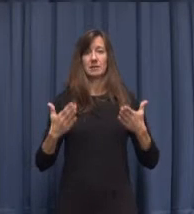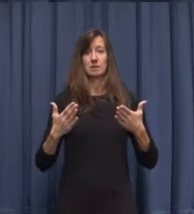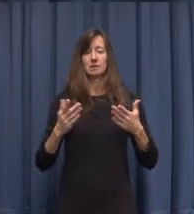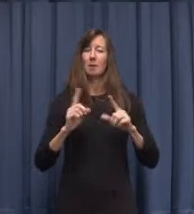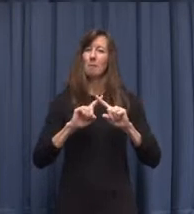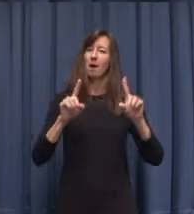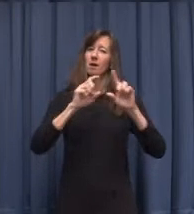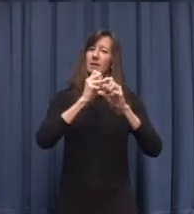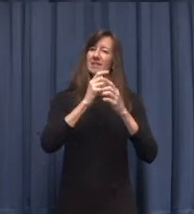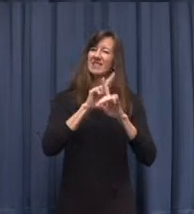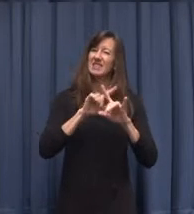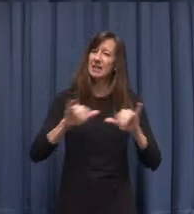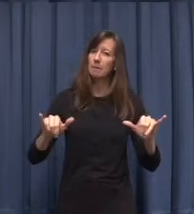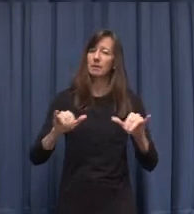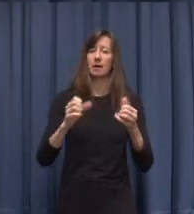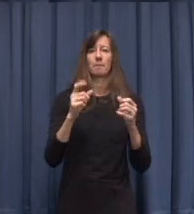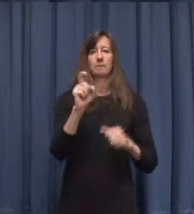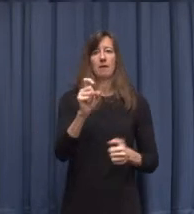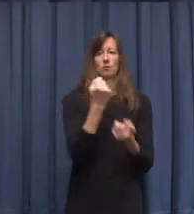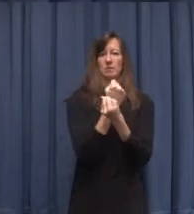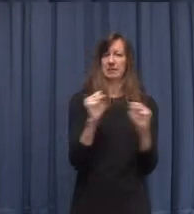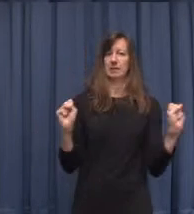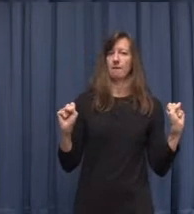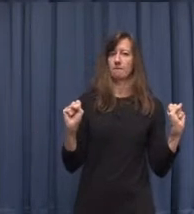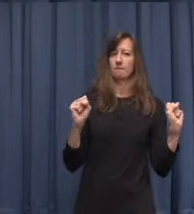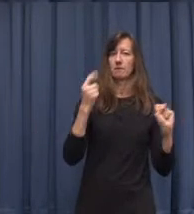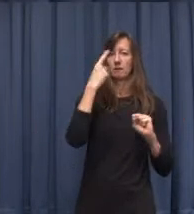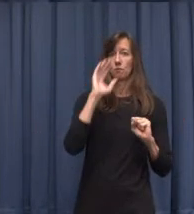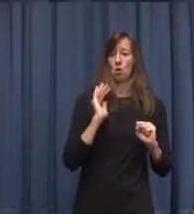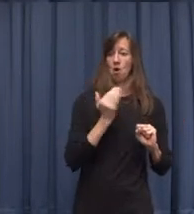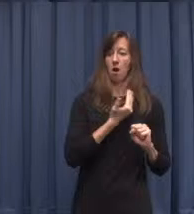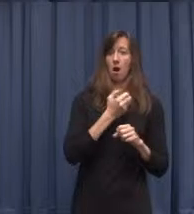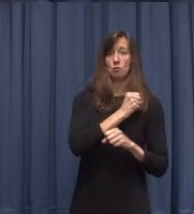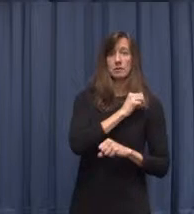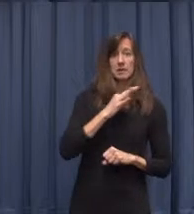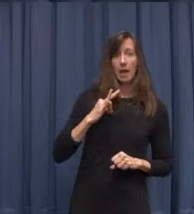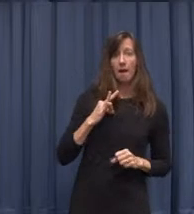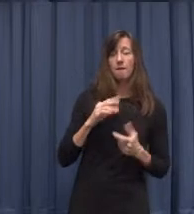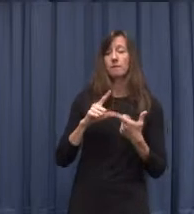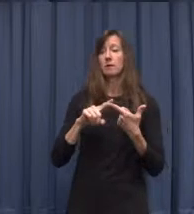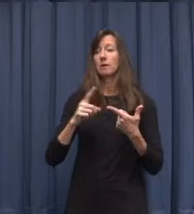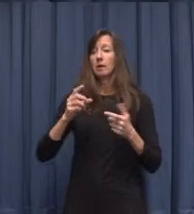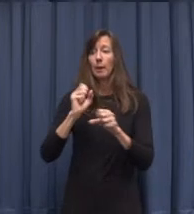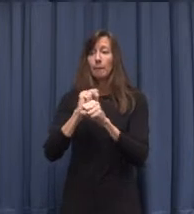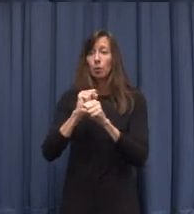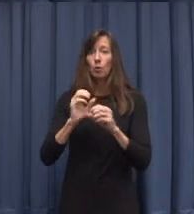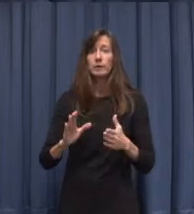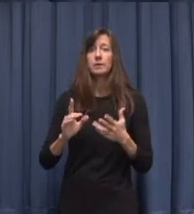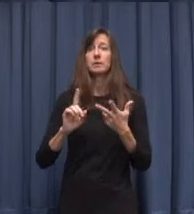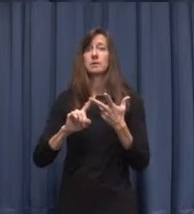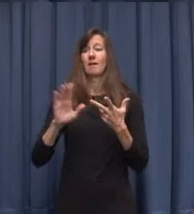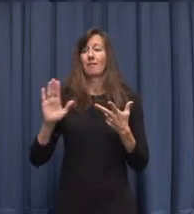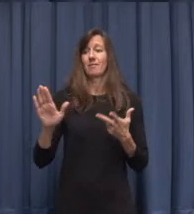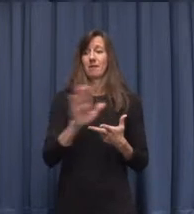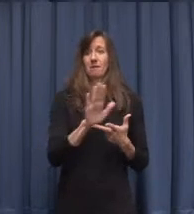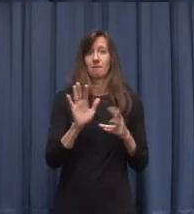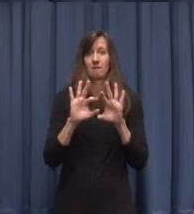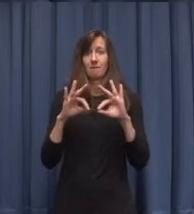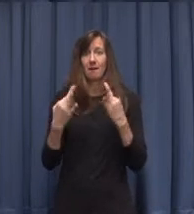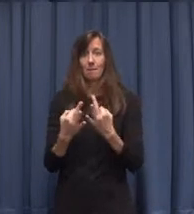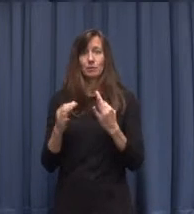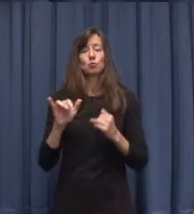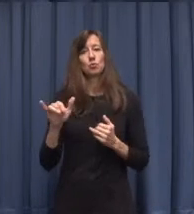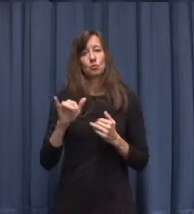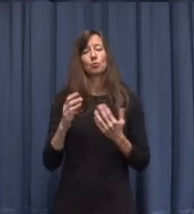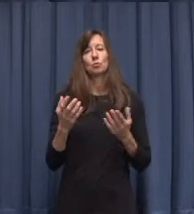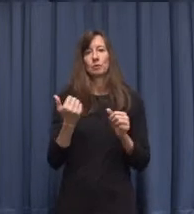for our staff and our employees and their families and loved ones. So there will be more detailed guidance coming out on that, and